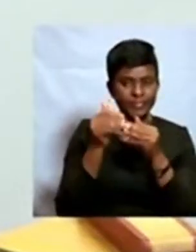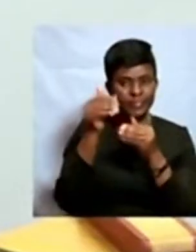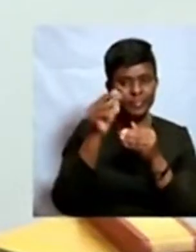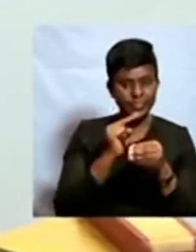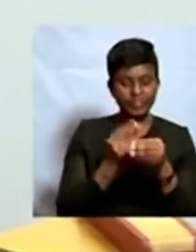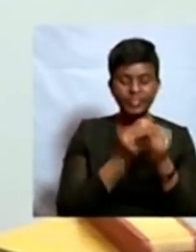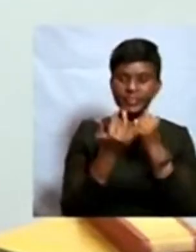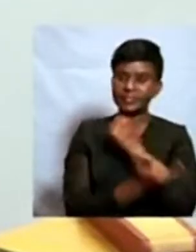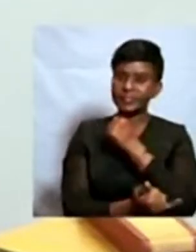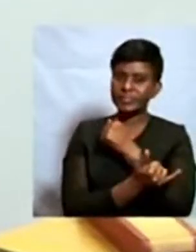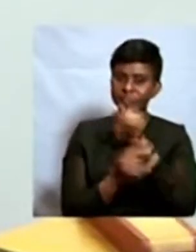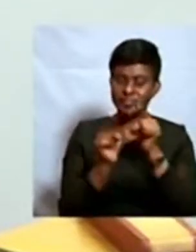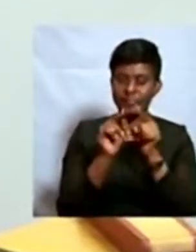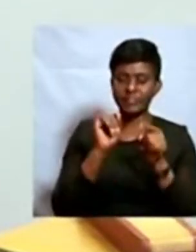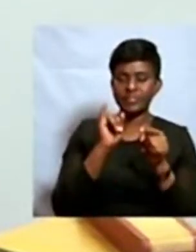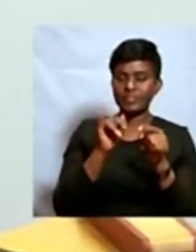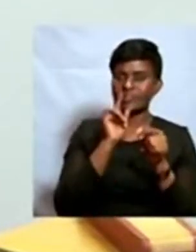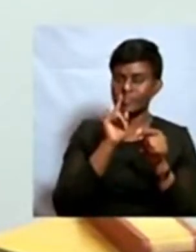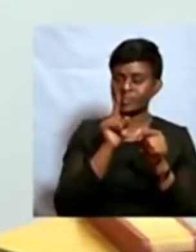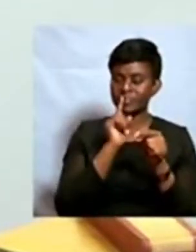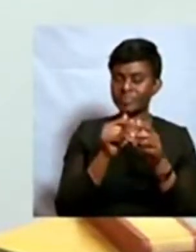country, and of course